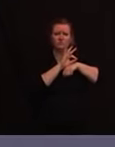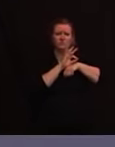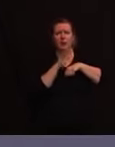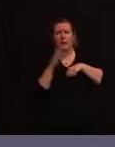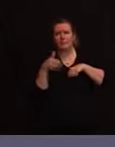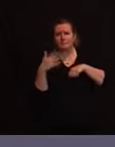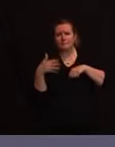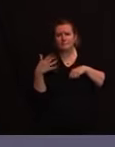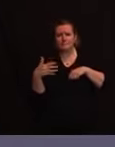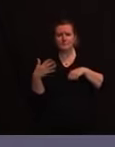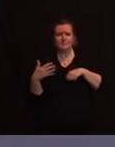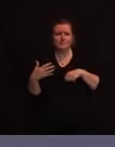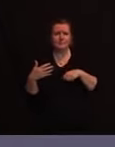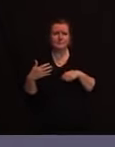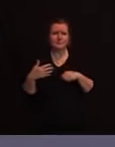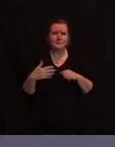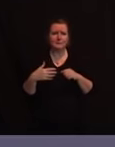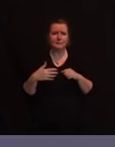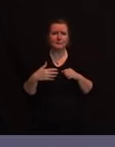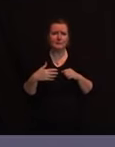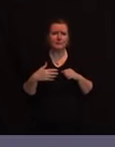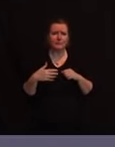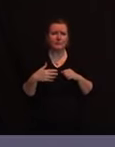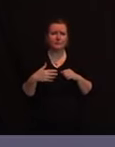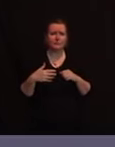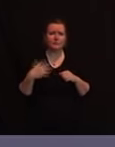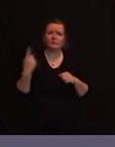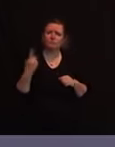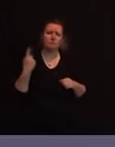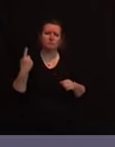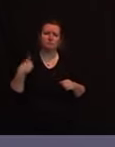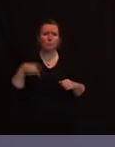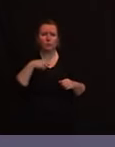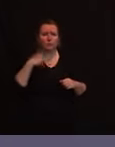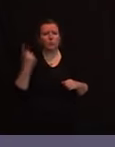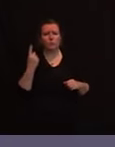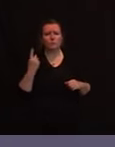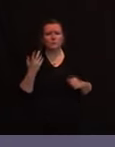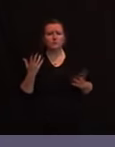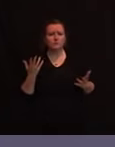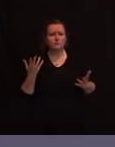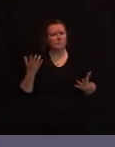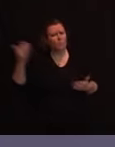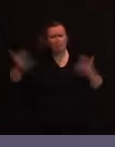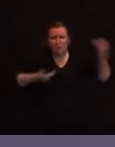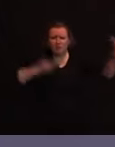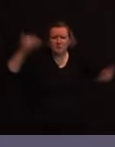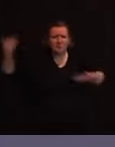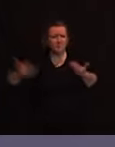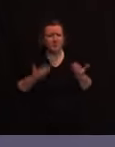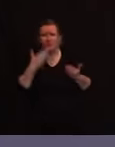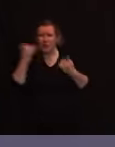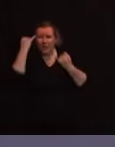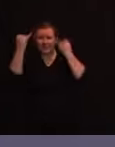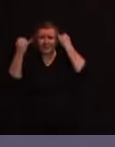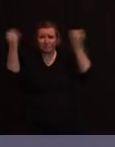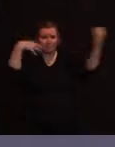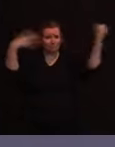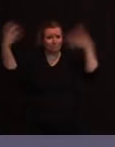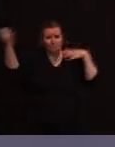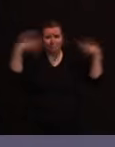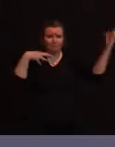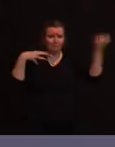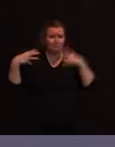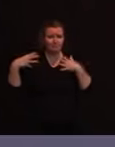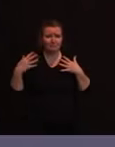think in every time out, we've said we welcome any other good ideas folks have from other branches of government or other parts of the state.